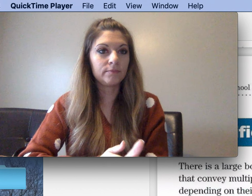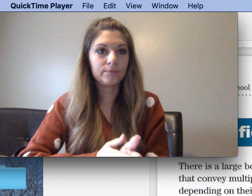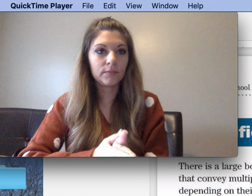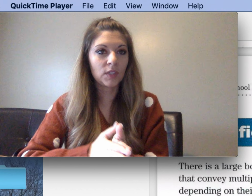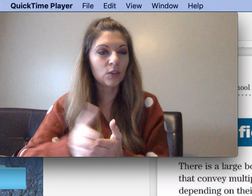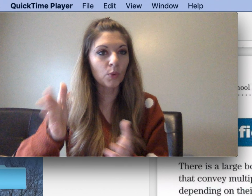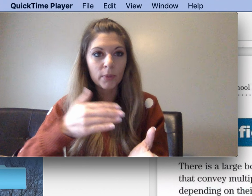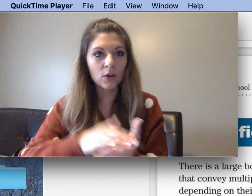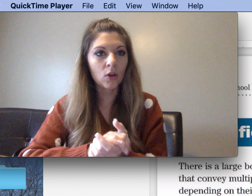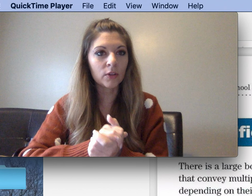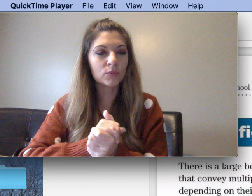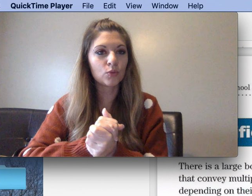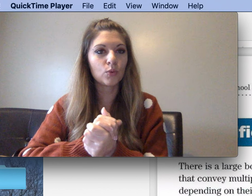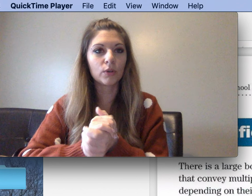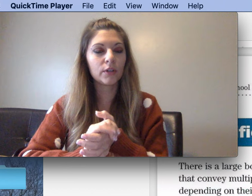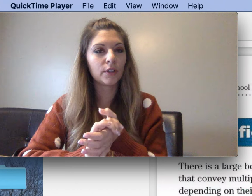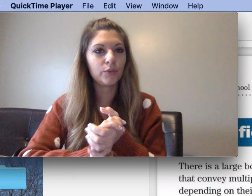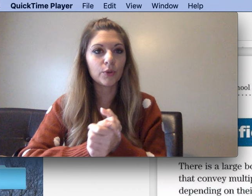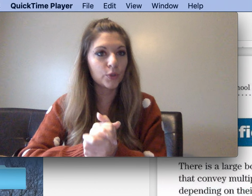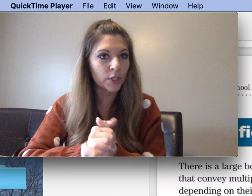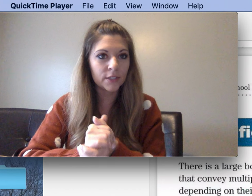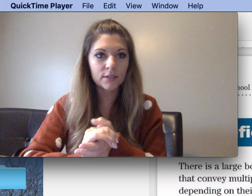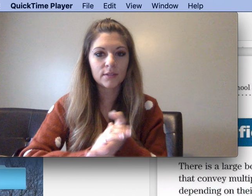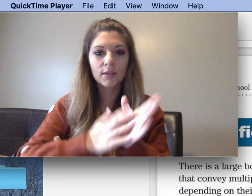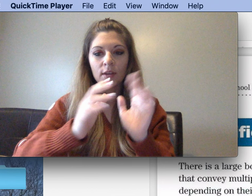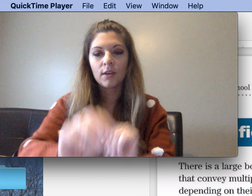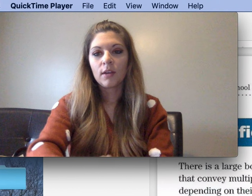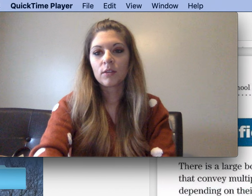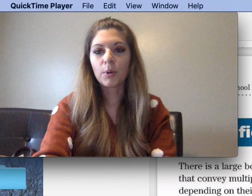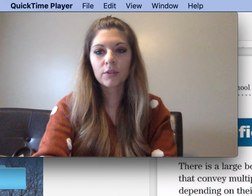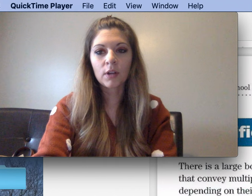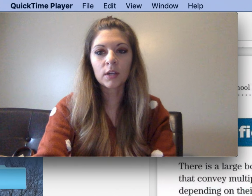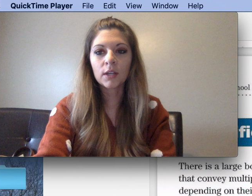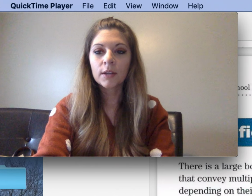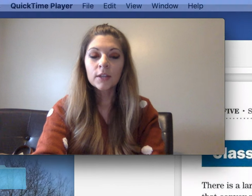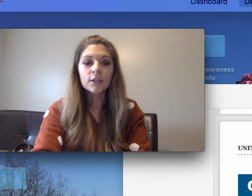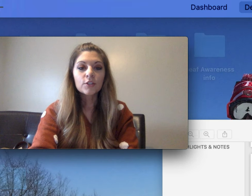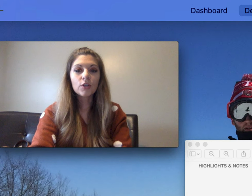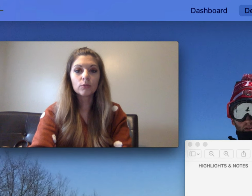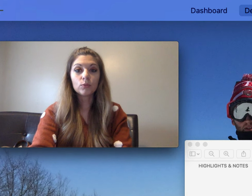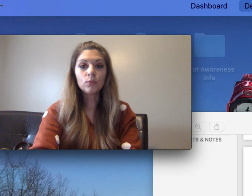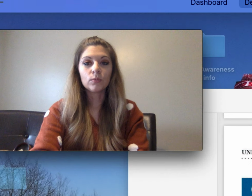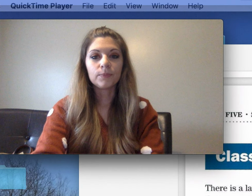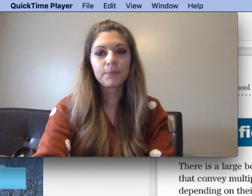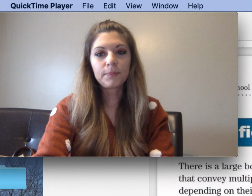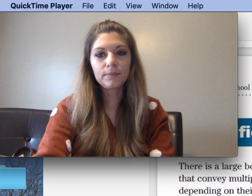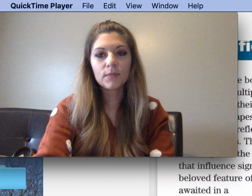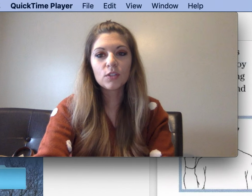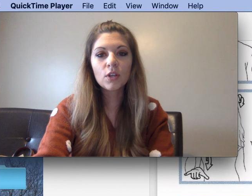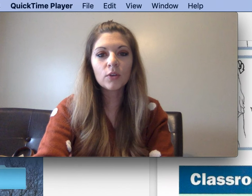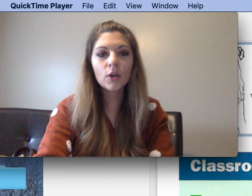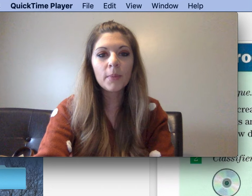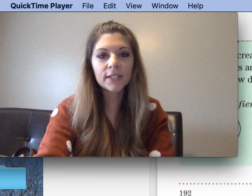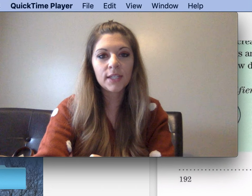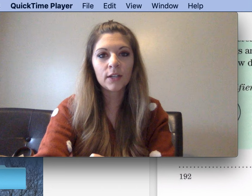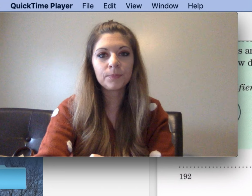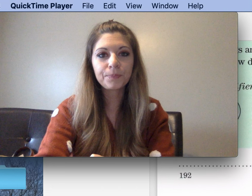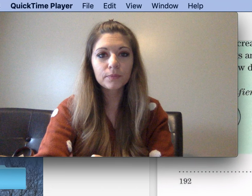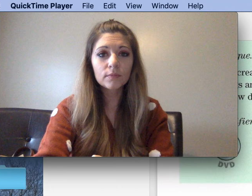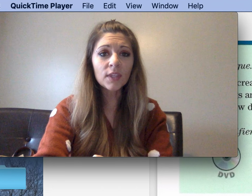at like the Roman columns, or if you go to Greece, the Parthenon. So go